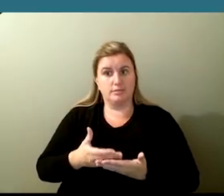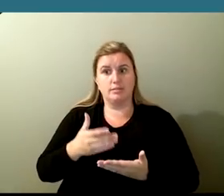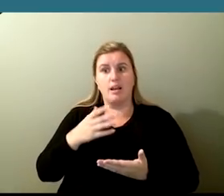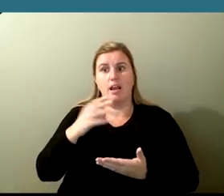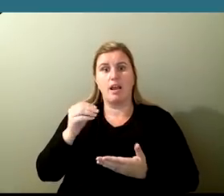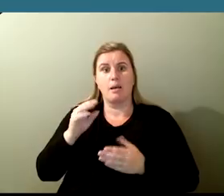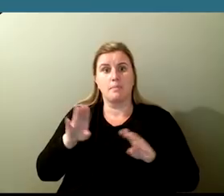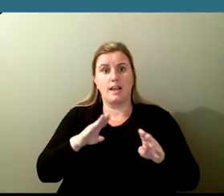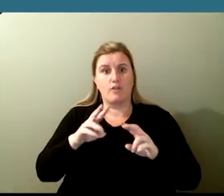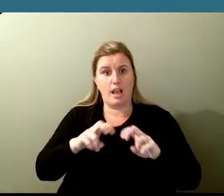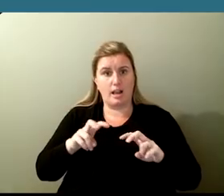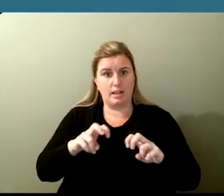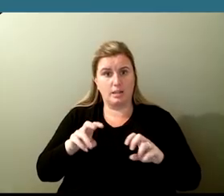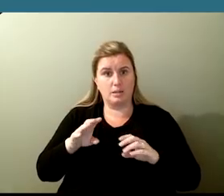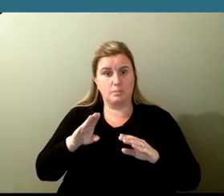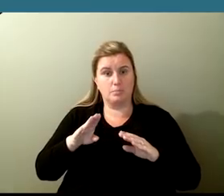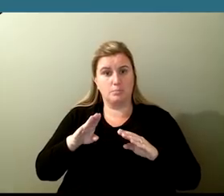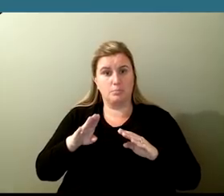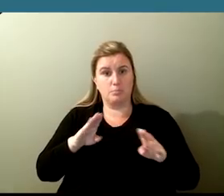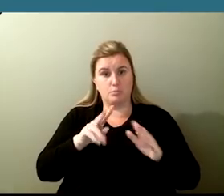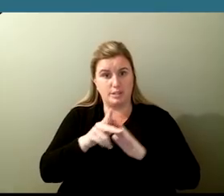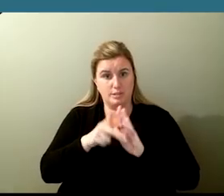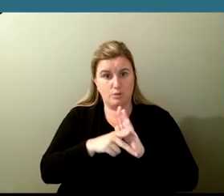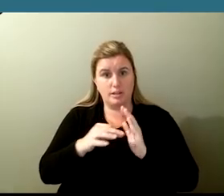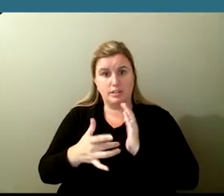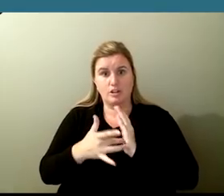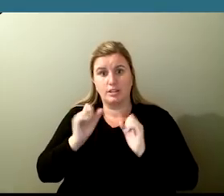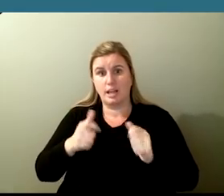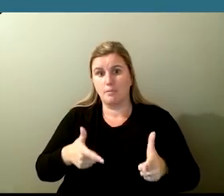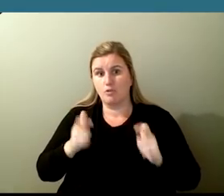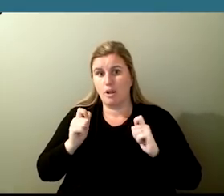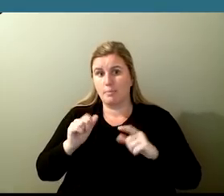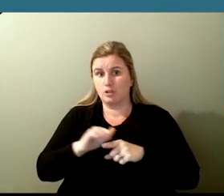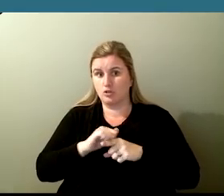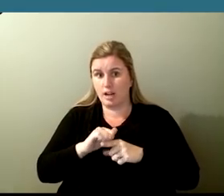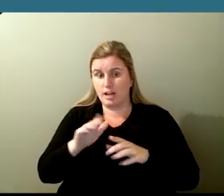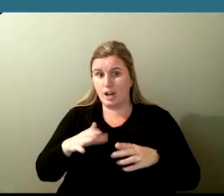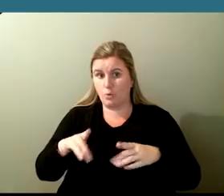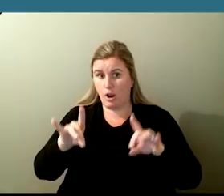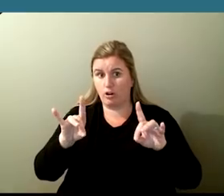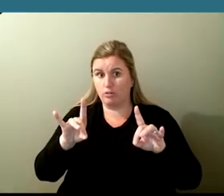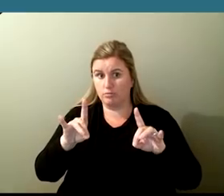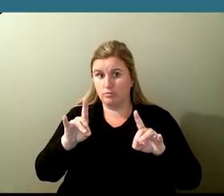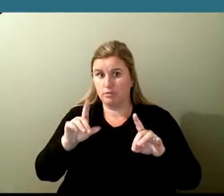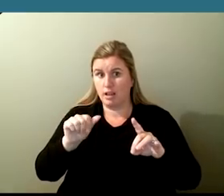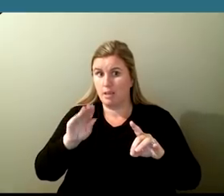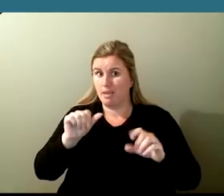behavior analytic principles and technology can be rapidly trained and acquired